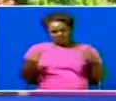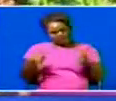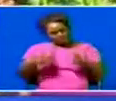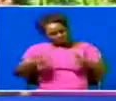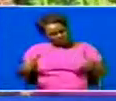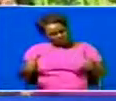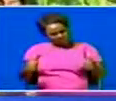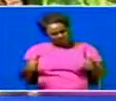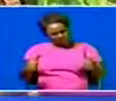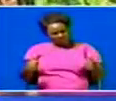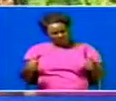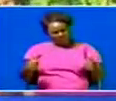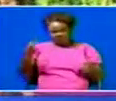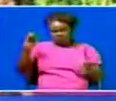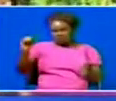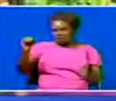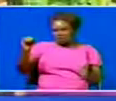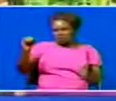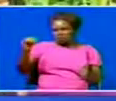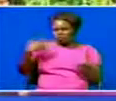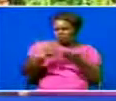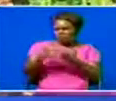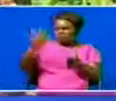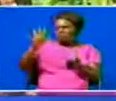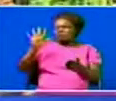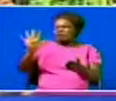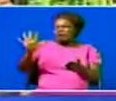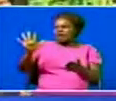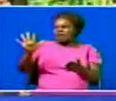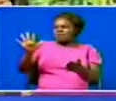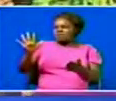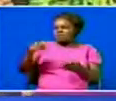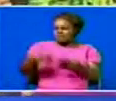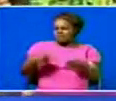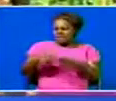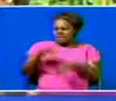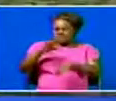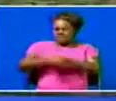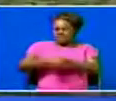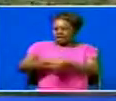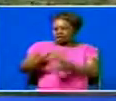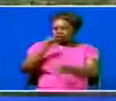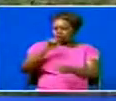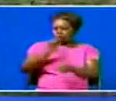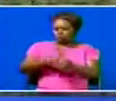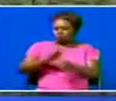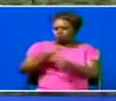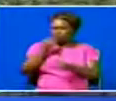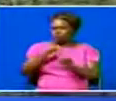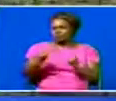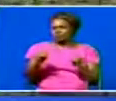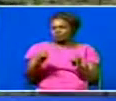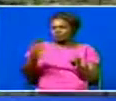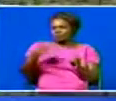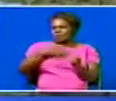improve kwa sababu 0 to 5 years watoto hawako wanapata lishe bora hapo kitambo. Scientists in Africa